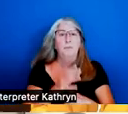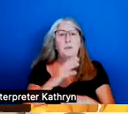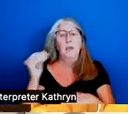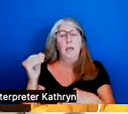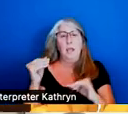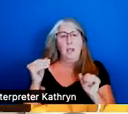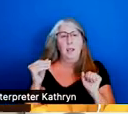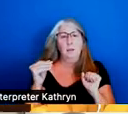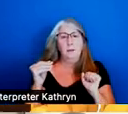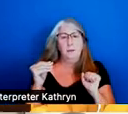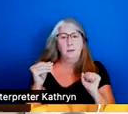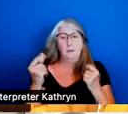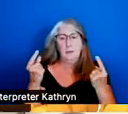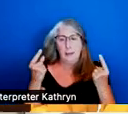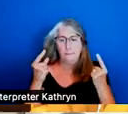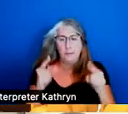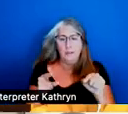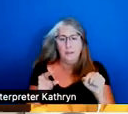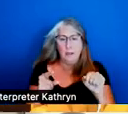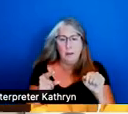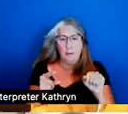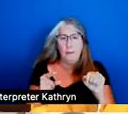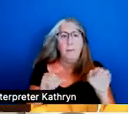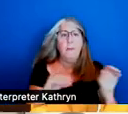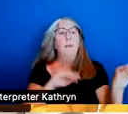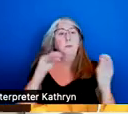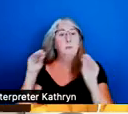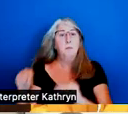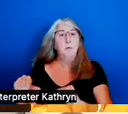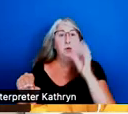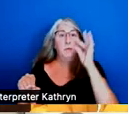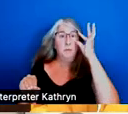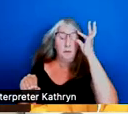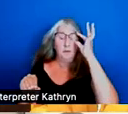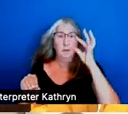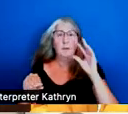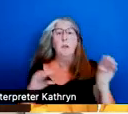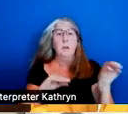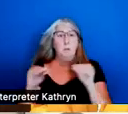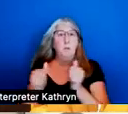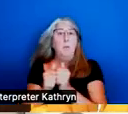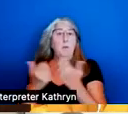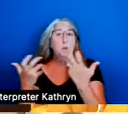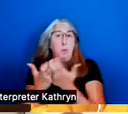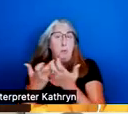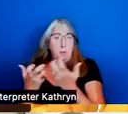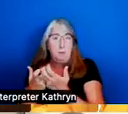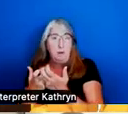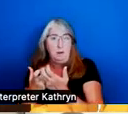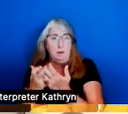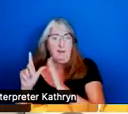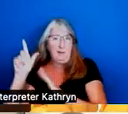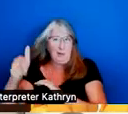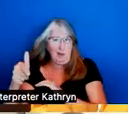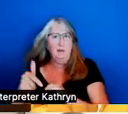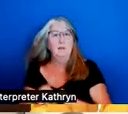And when I moved, I actually moved with a roommate after a period of time.